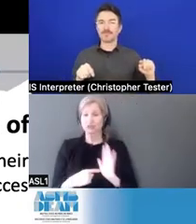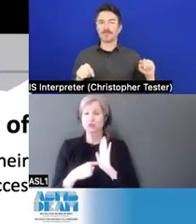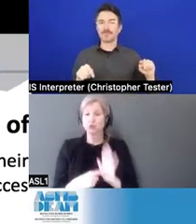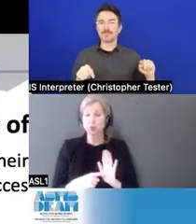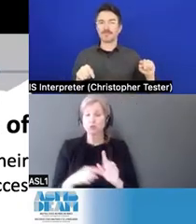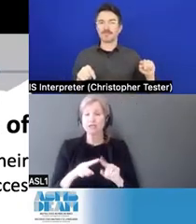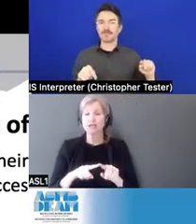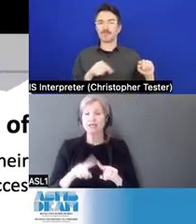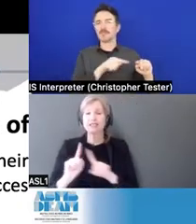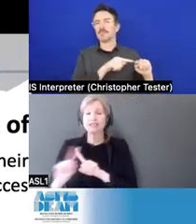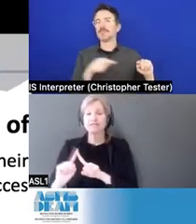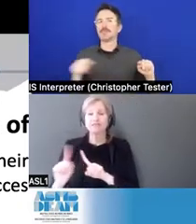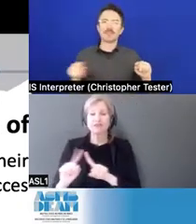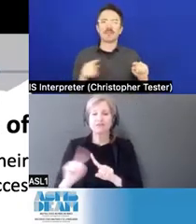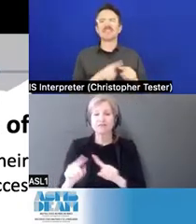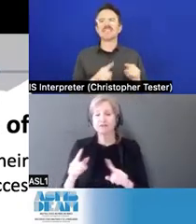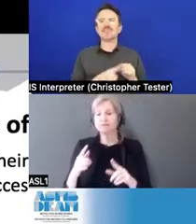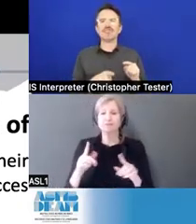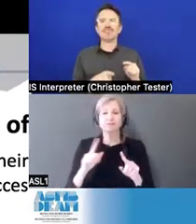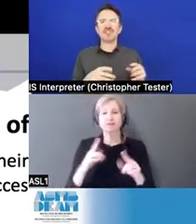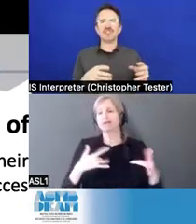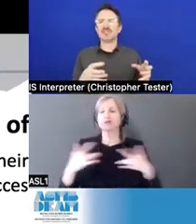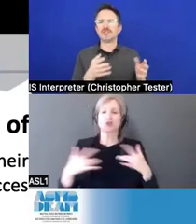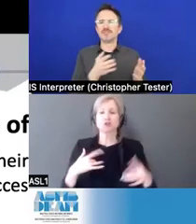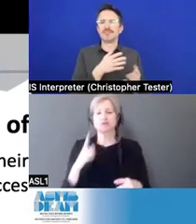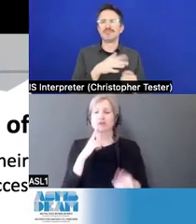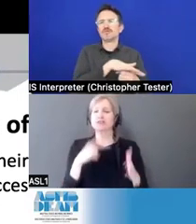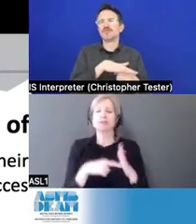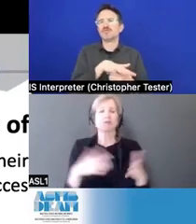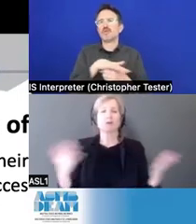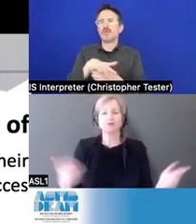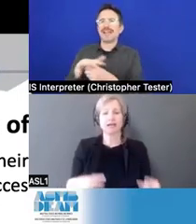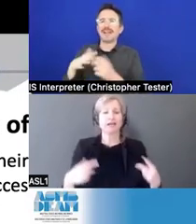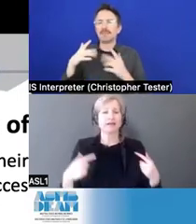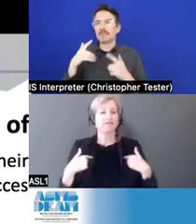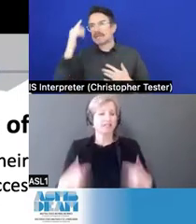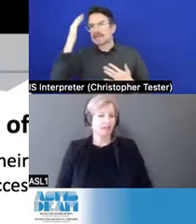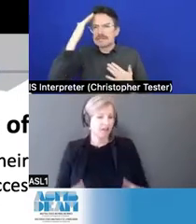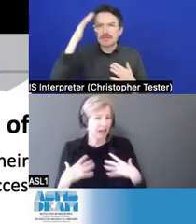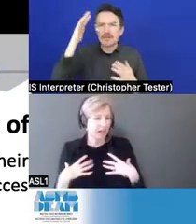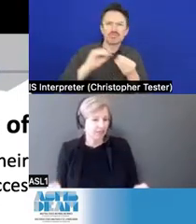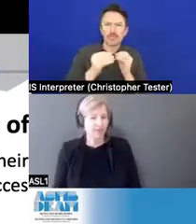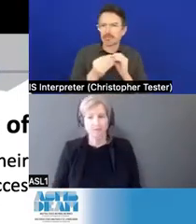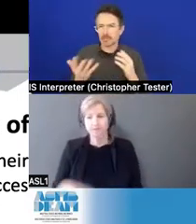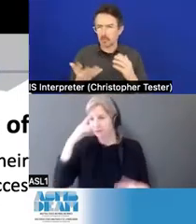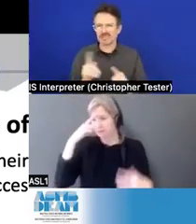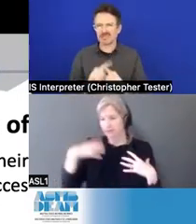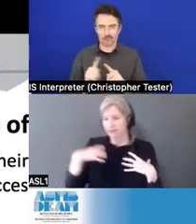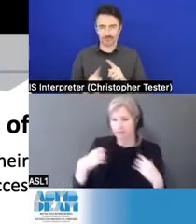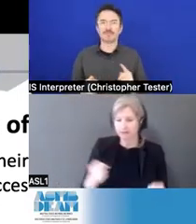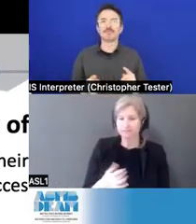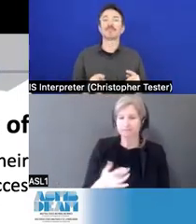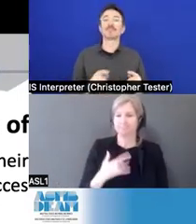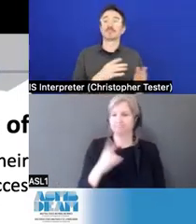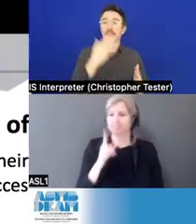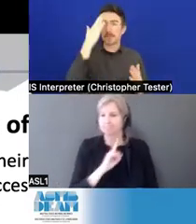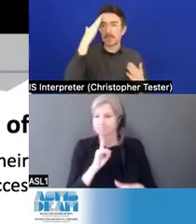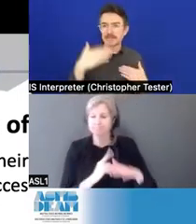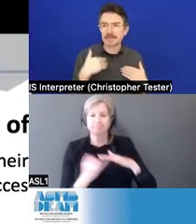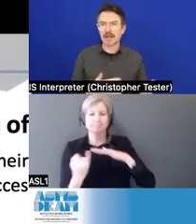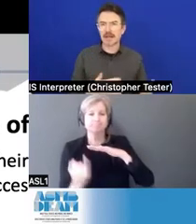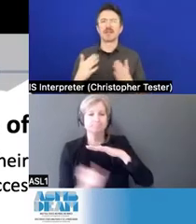different domains of concerns. For example, physical health, mental health, loneliness or isolation,